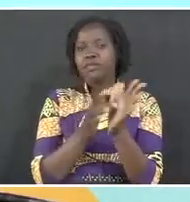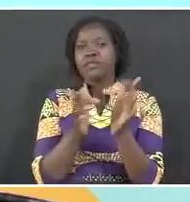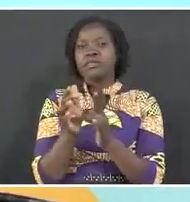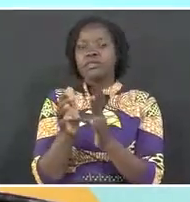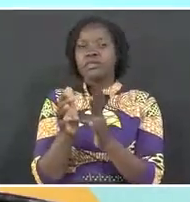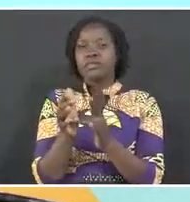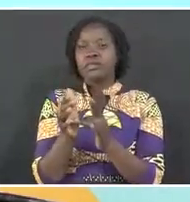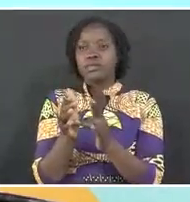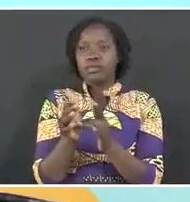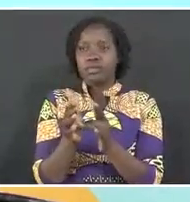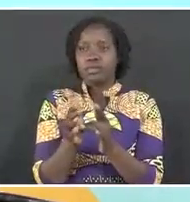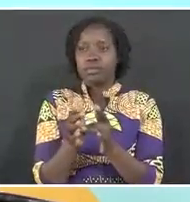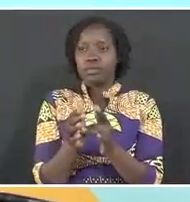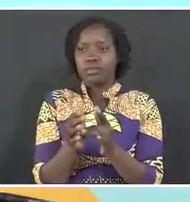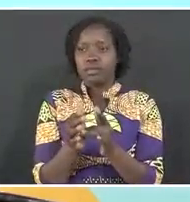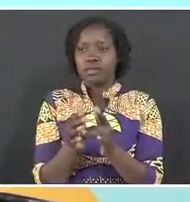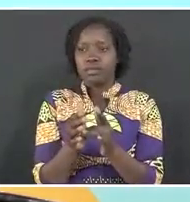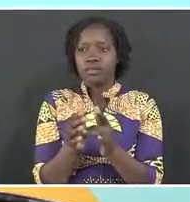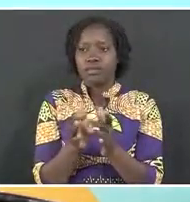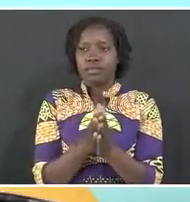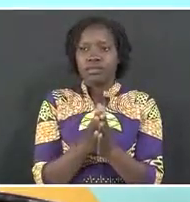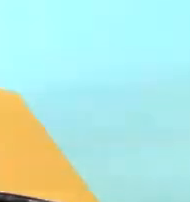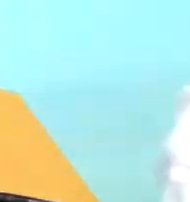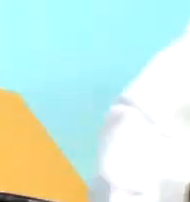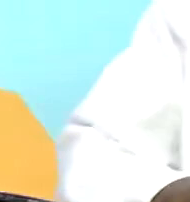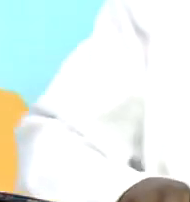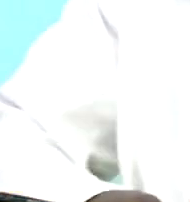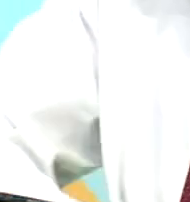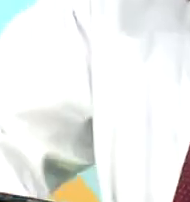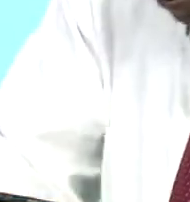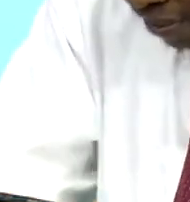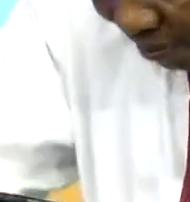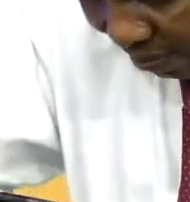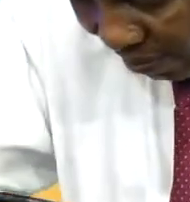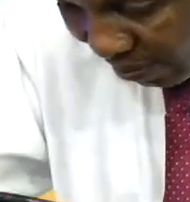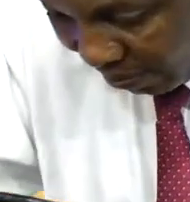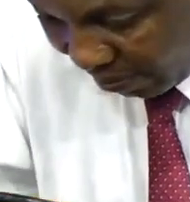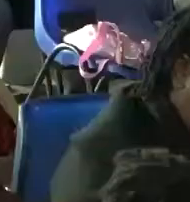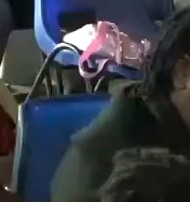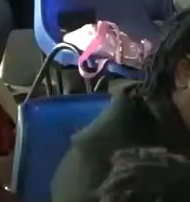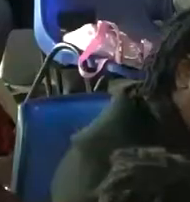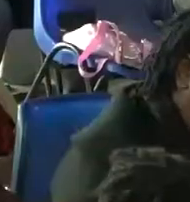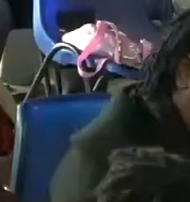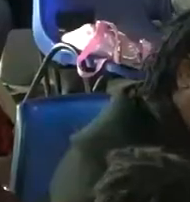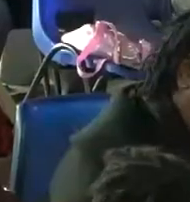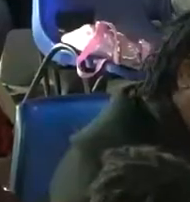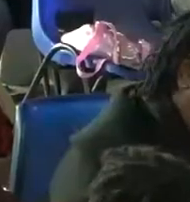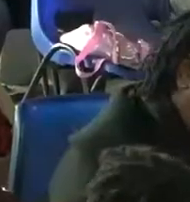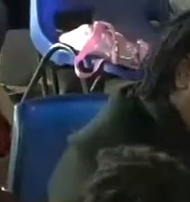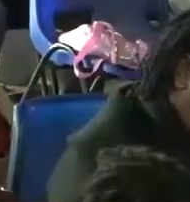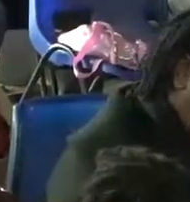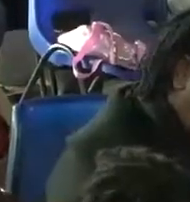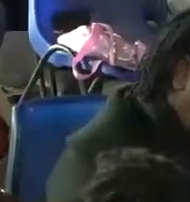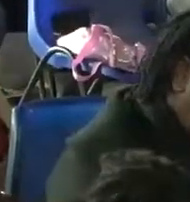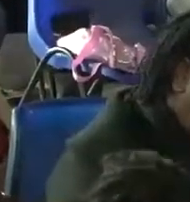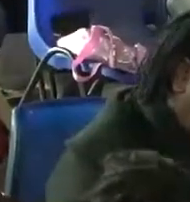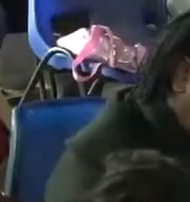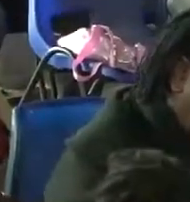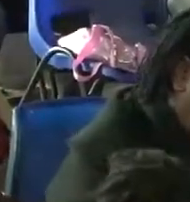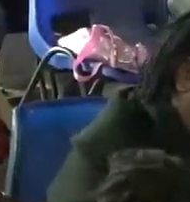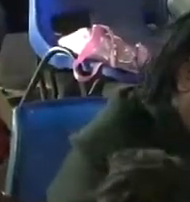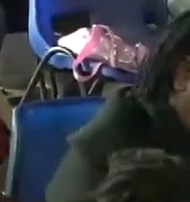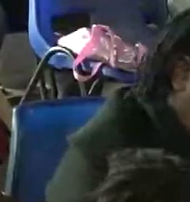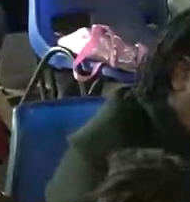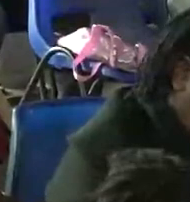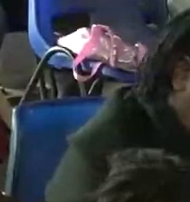Christ? I think it is. And the title of the